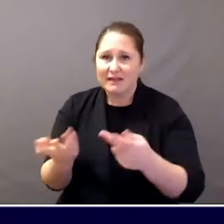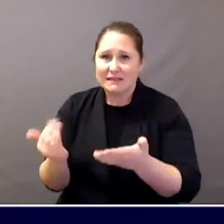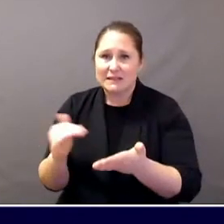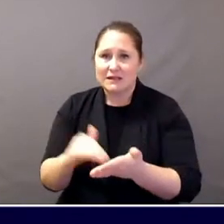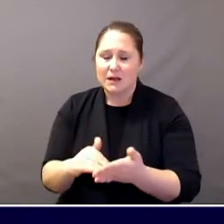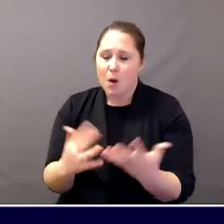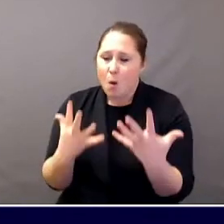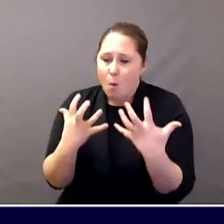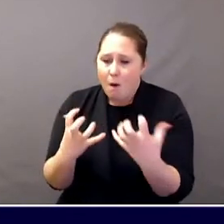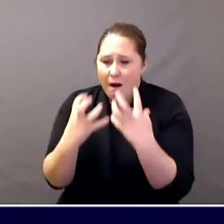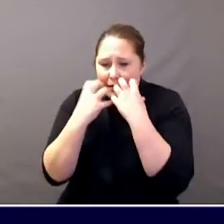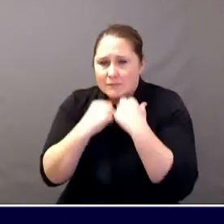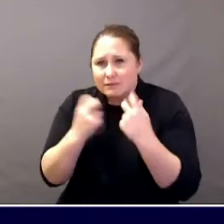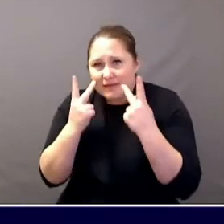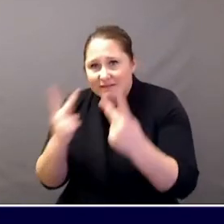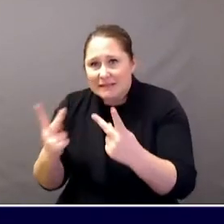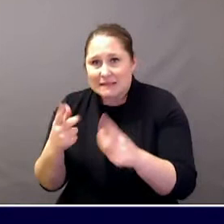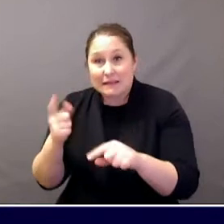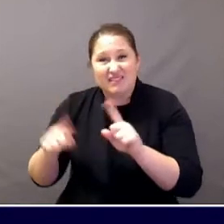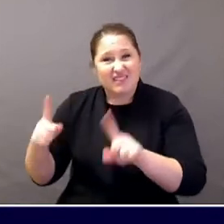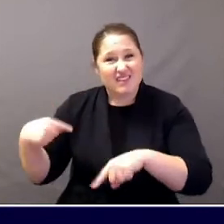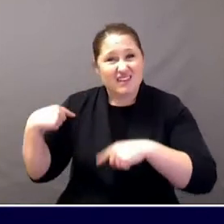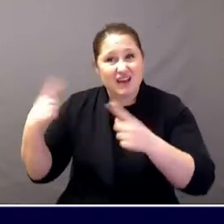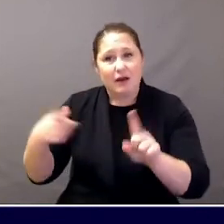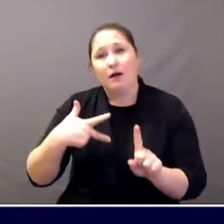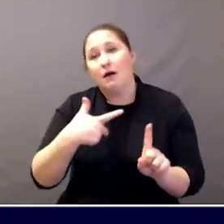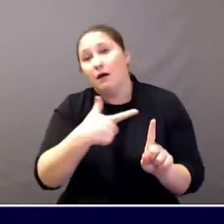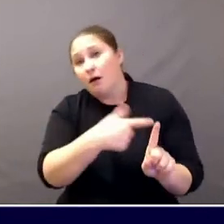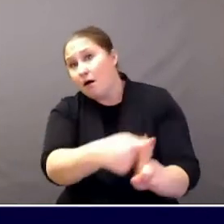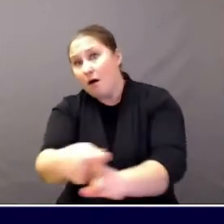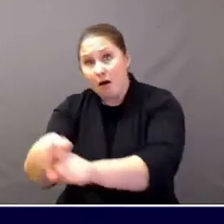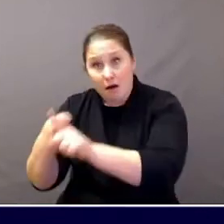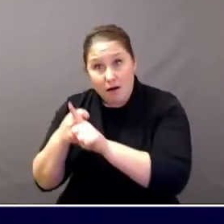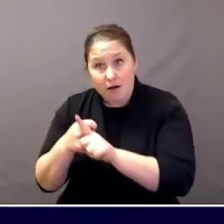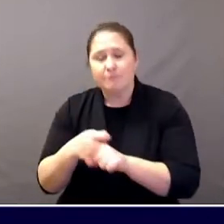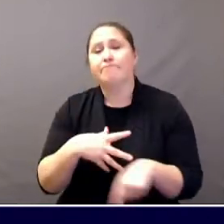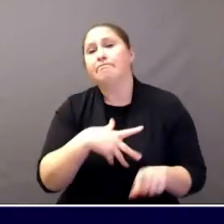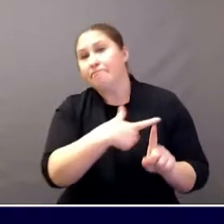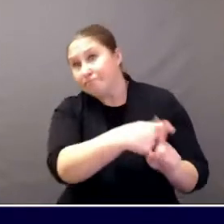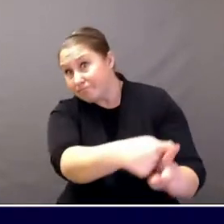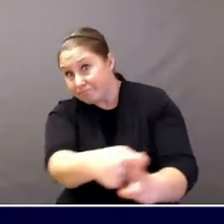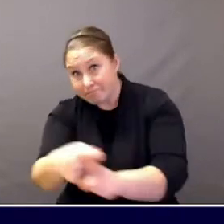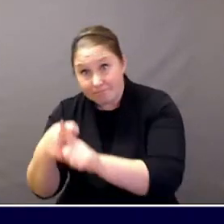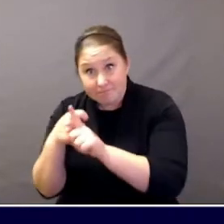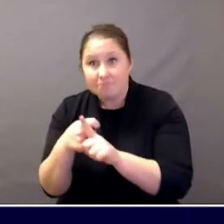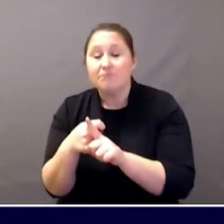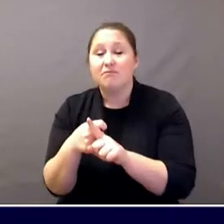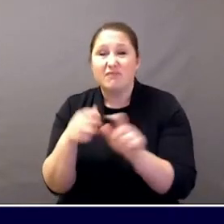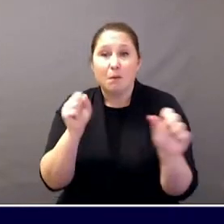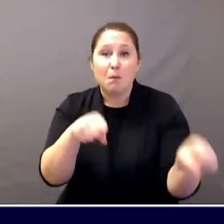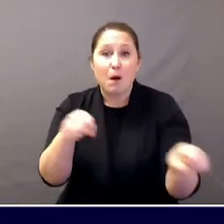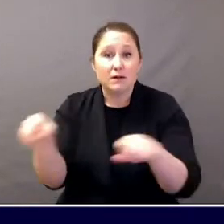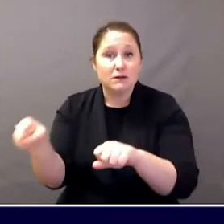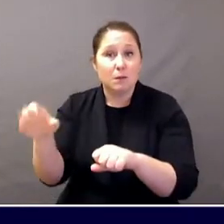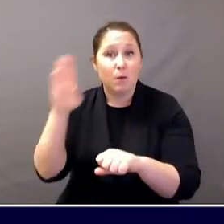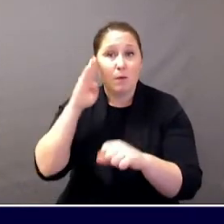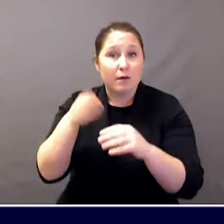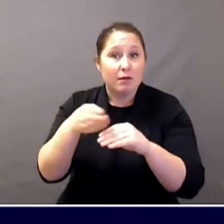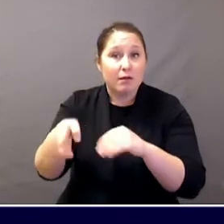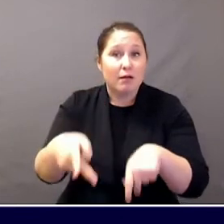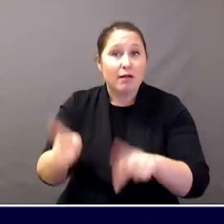ones. Today, we're expanding phase 1A to include other first responders and public